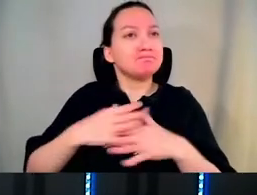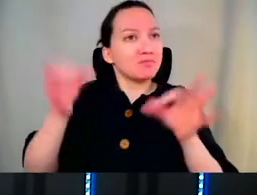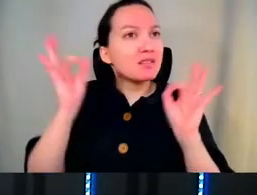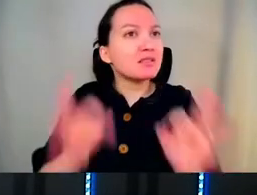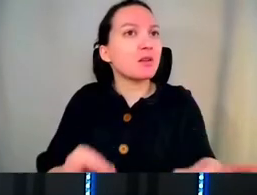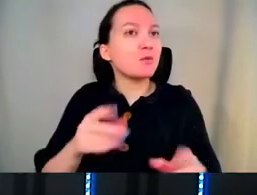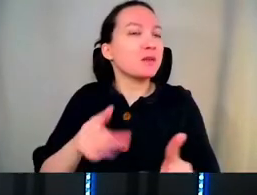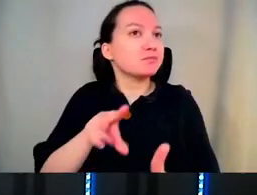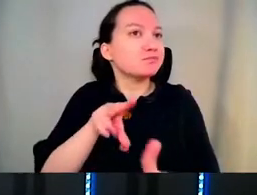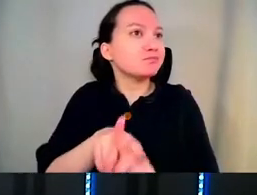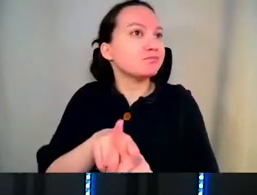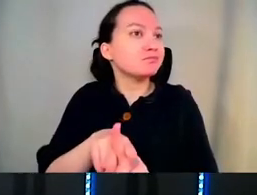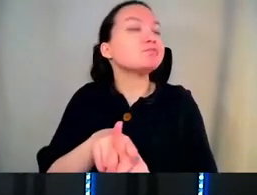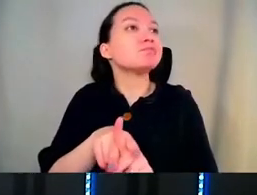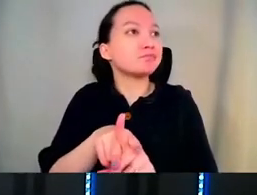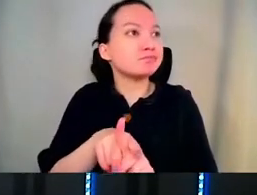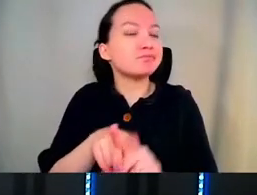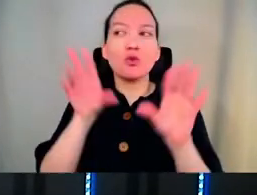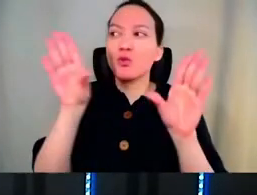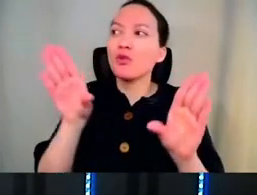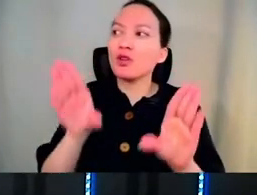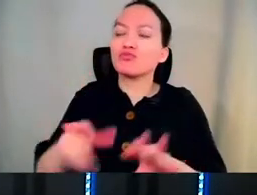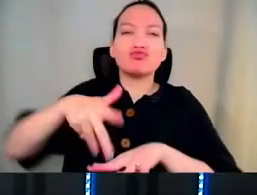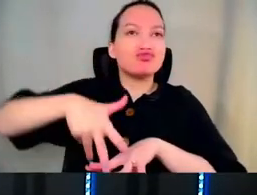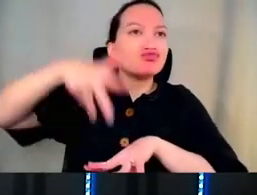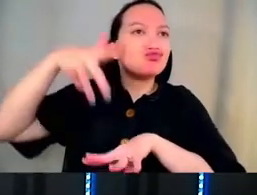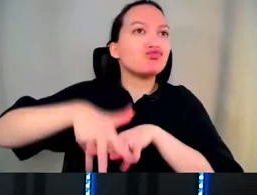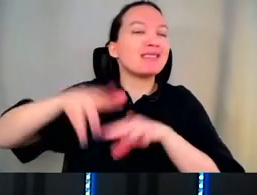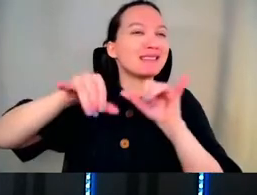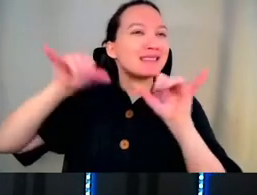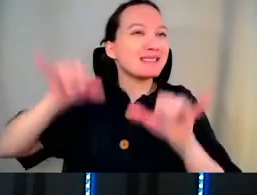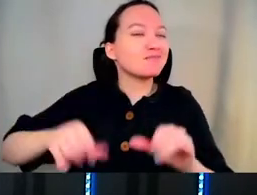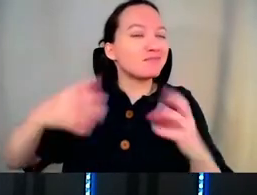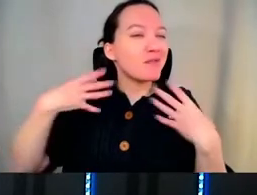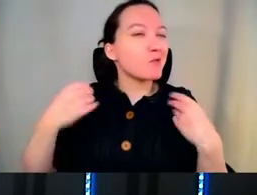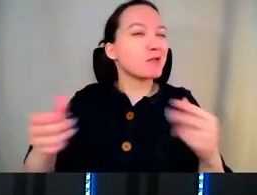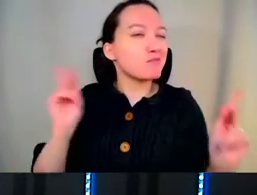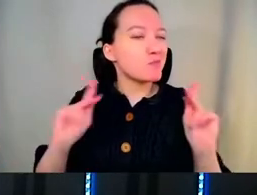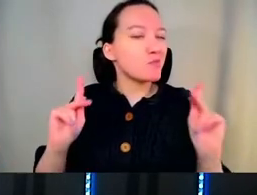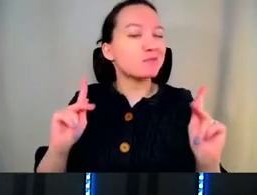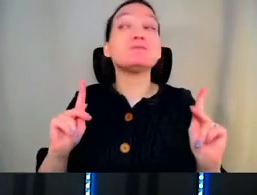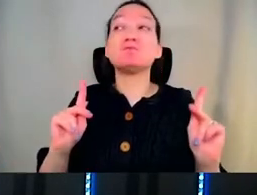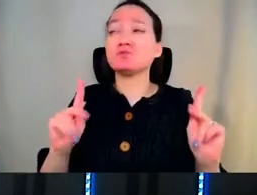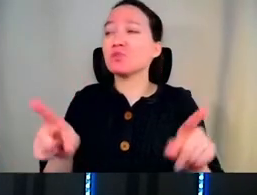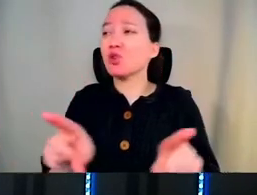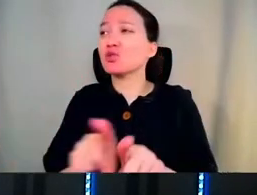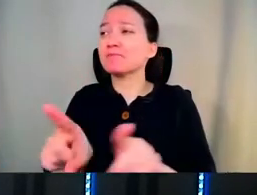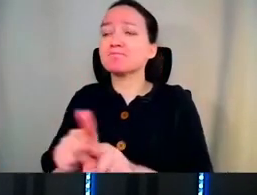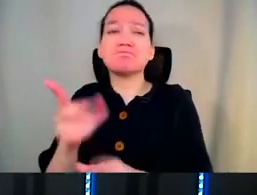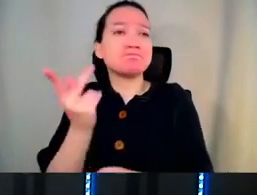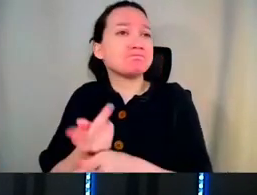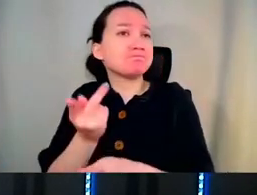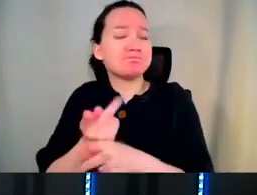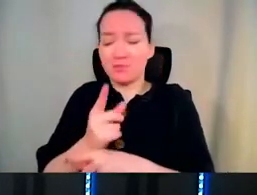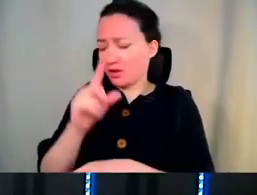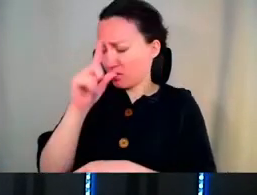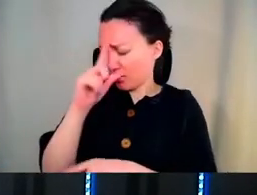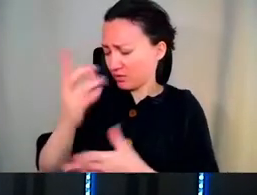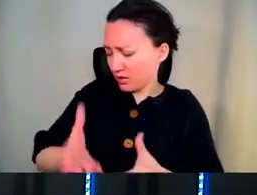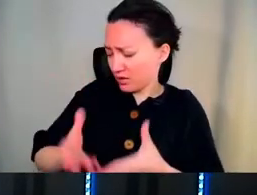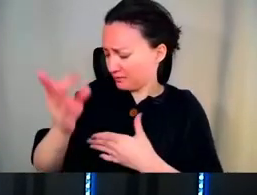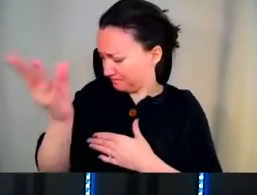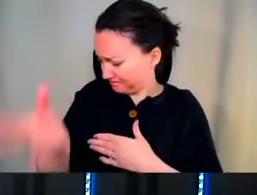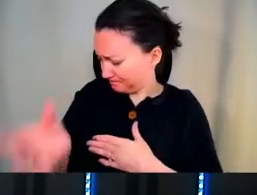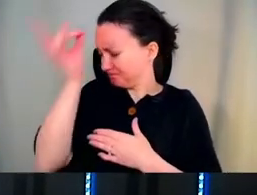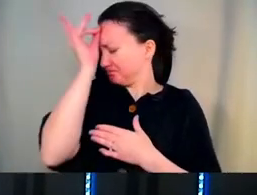we are plugged in and into a great root system with healthy people so we can be healthy. And we also need to be careful about what thoughts we allow into our